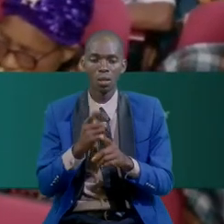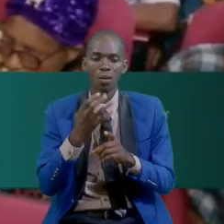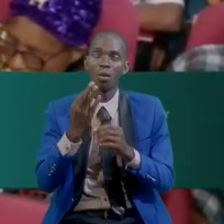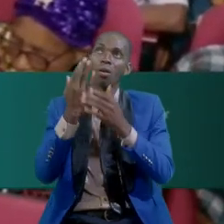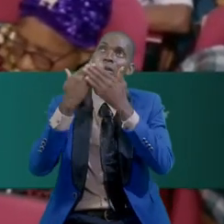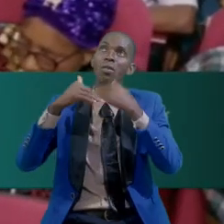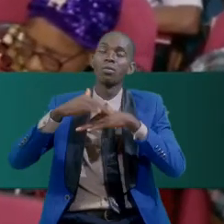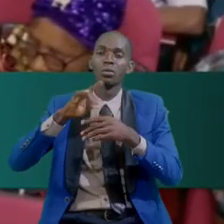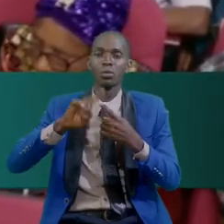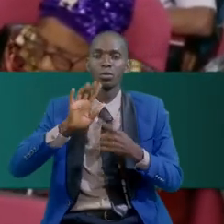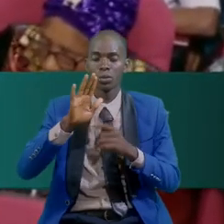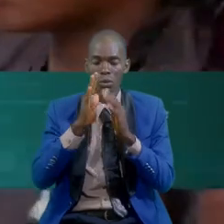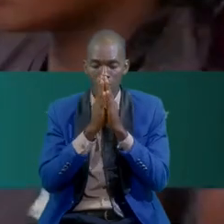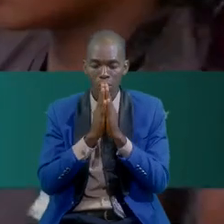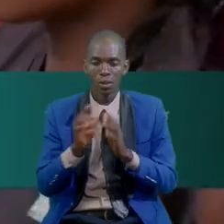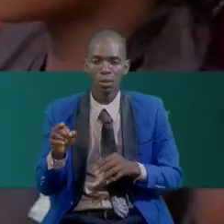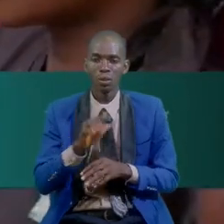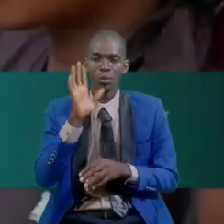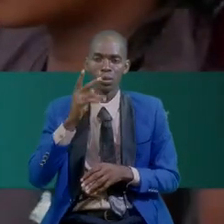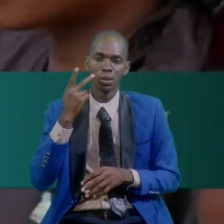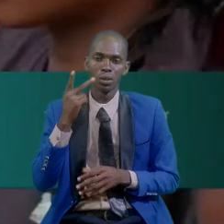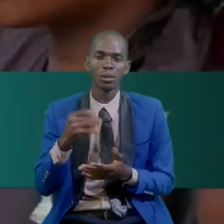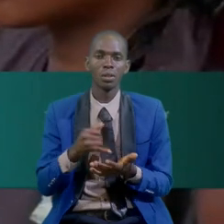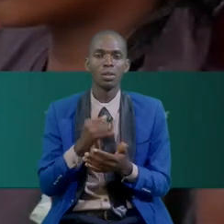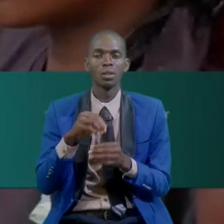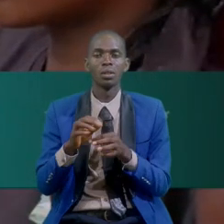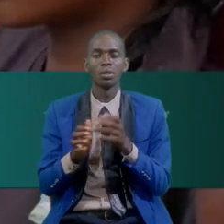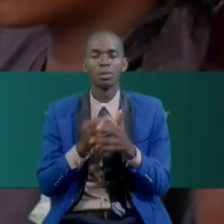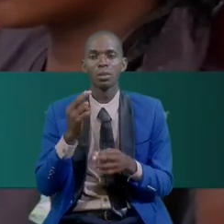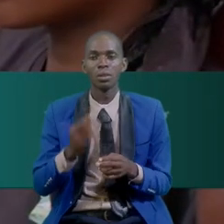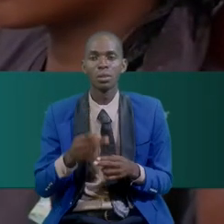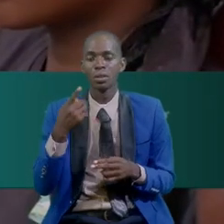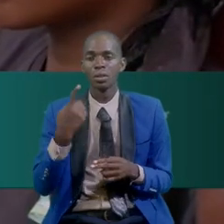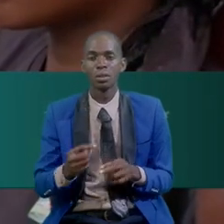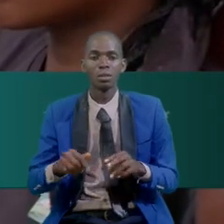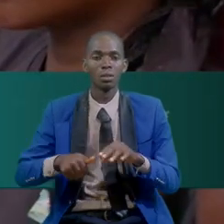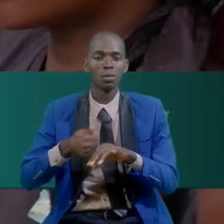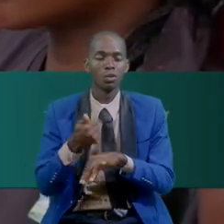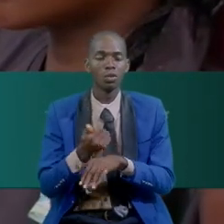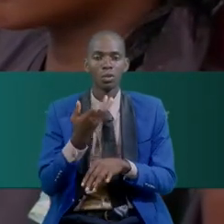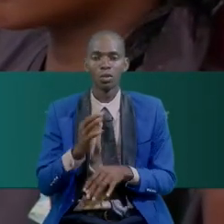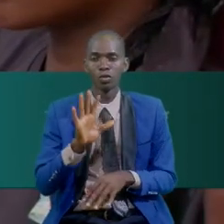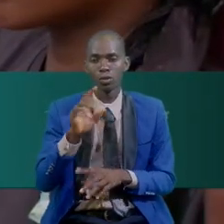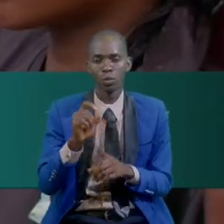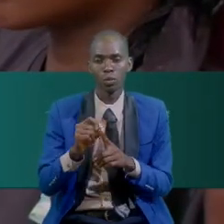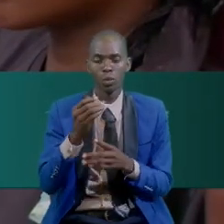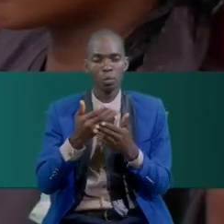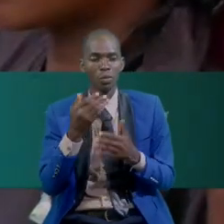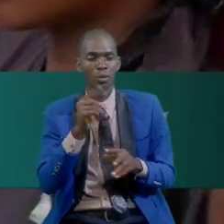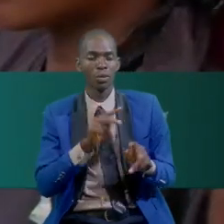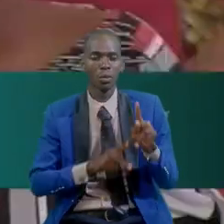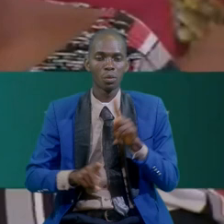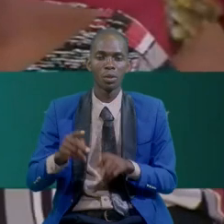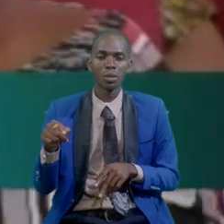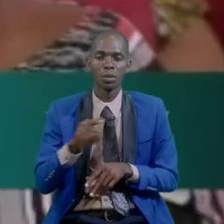prayer, they will see it. Amen. The confirmation of your word before the people, they will